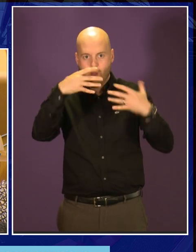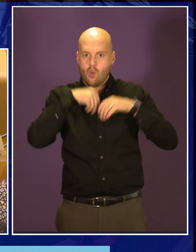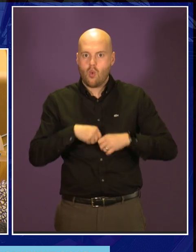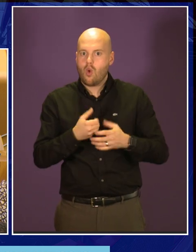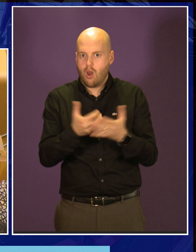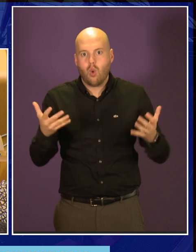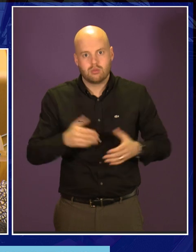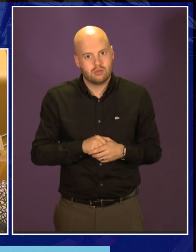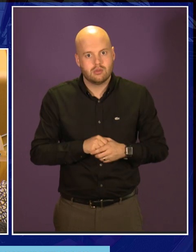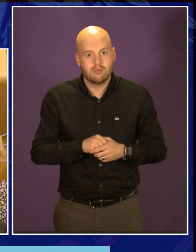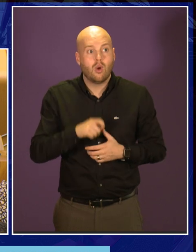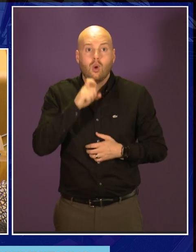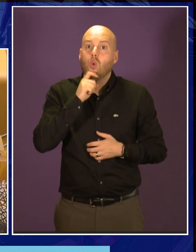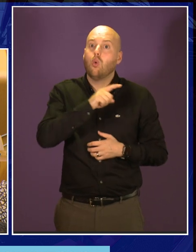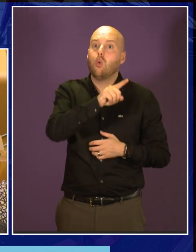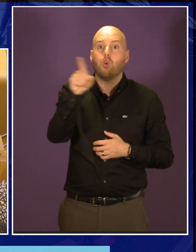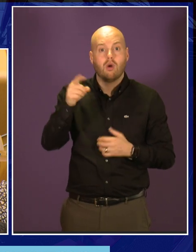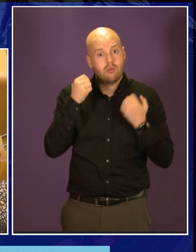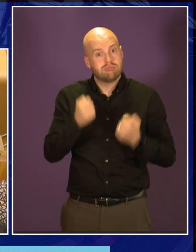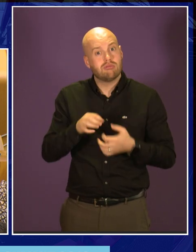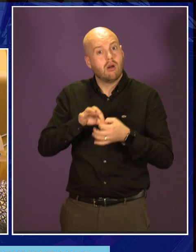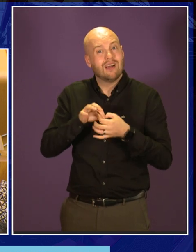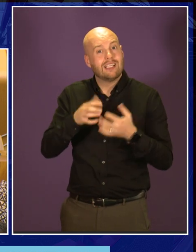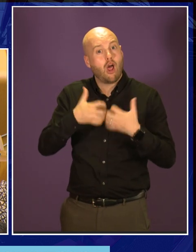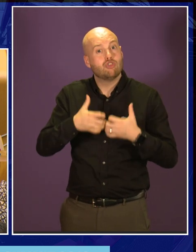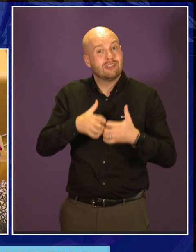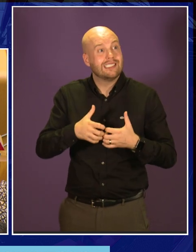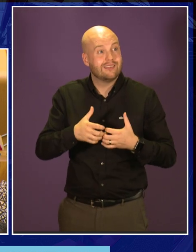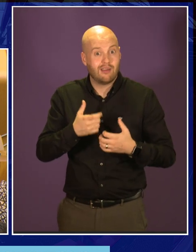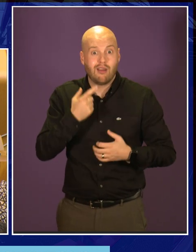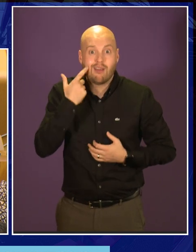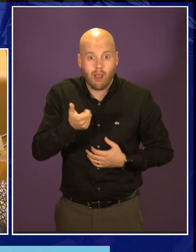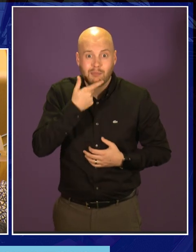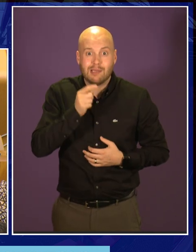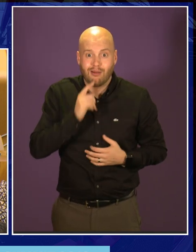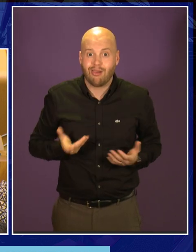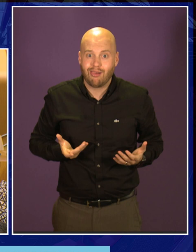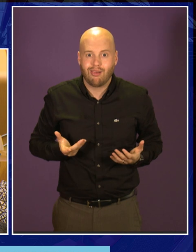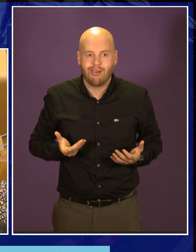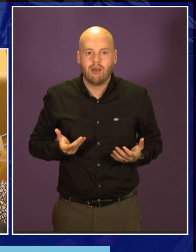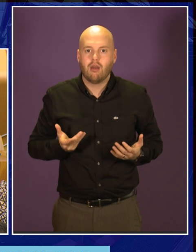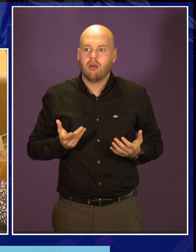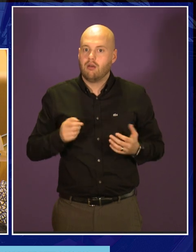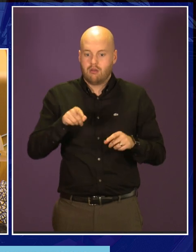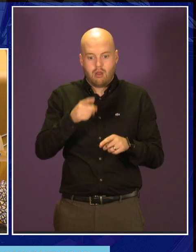those who are exposed to technology are the youths, the young people. We are not there when they interact with technology and then